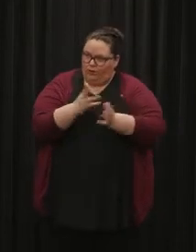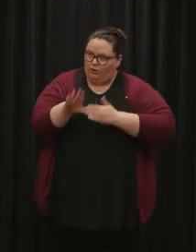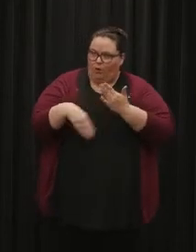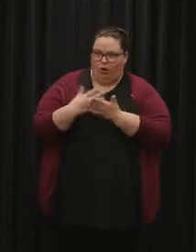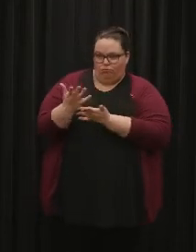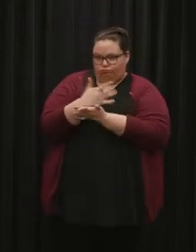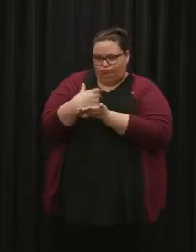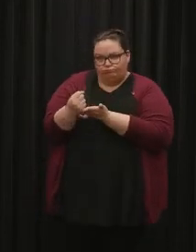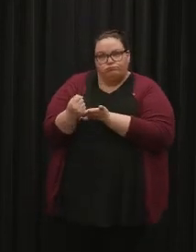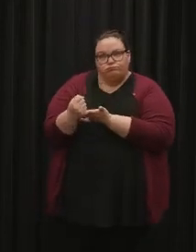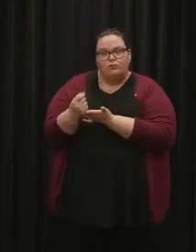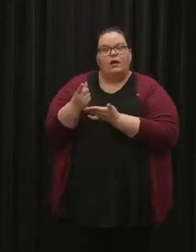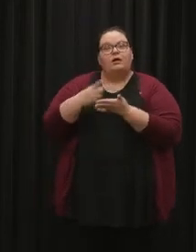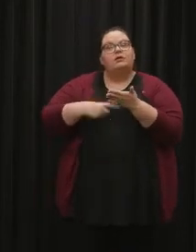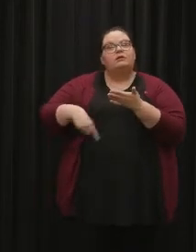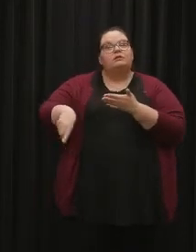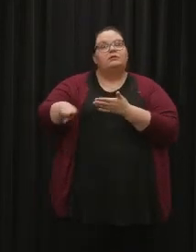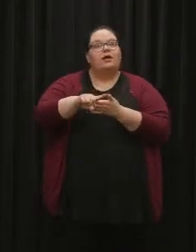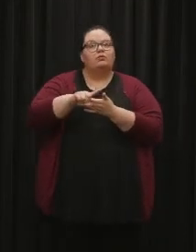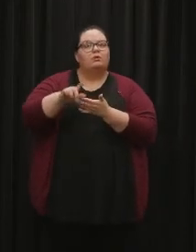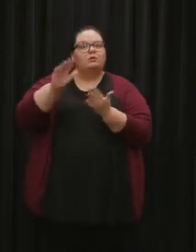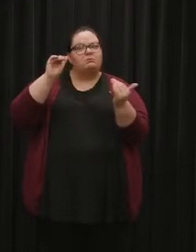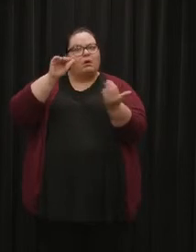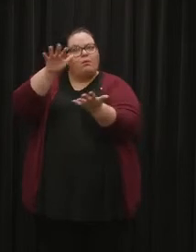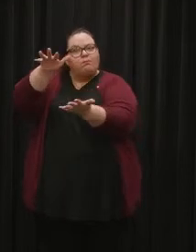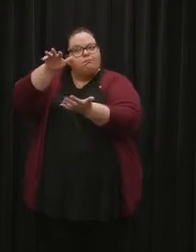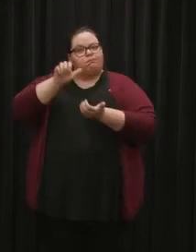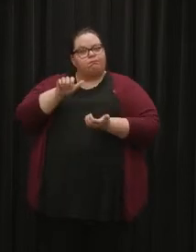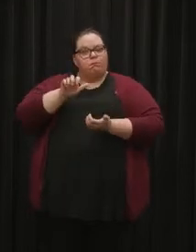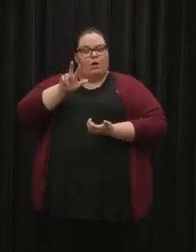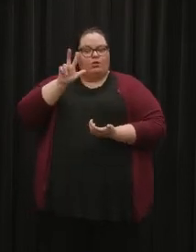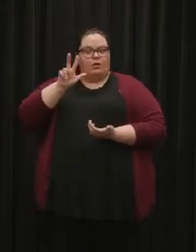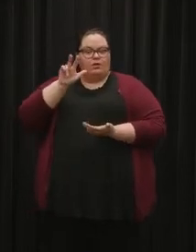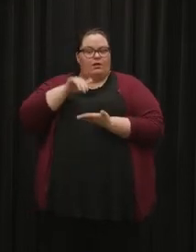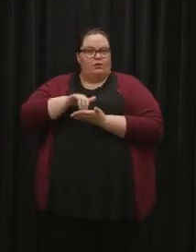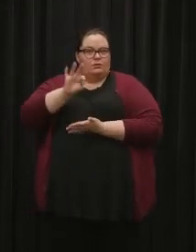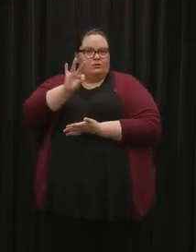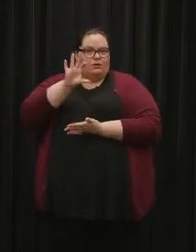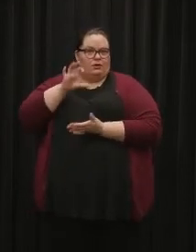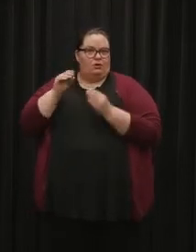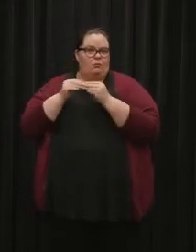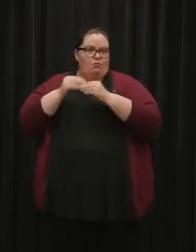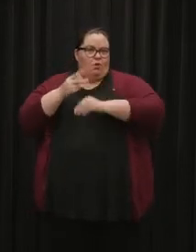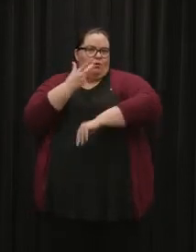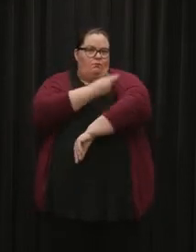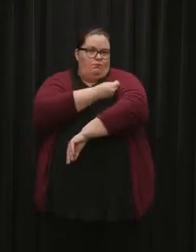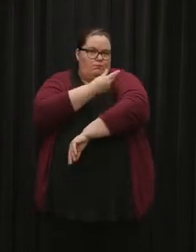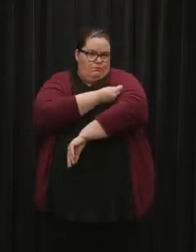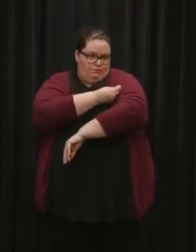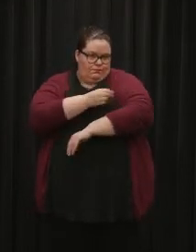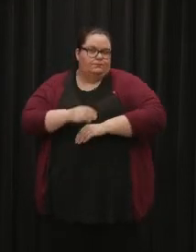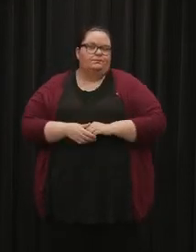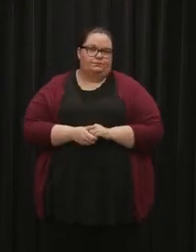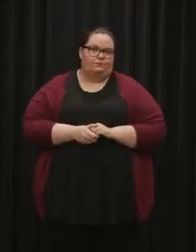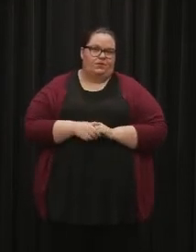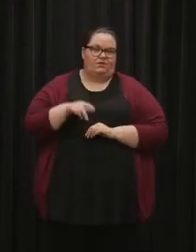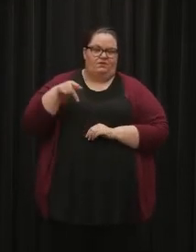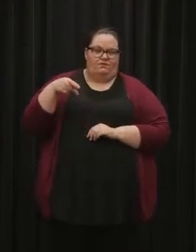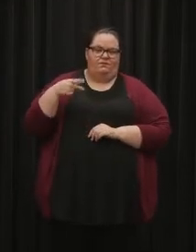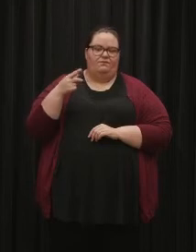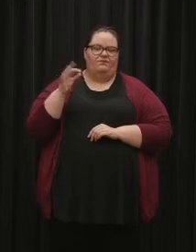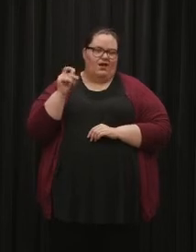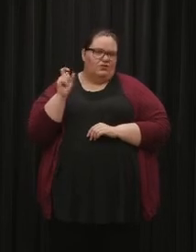doses. Next week, we expect to receive an additional 3,900 doses of the Pfizer-BioNTech